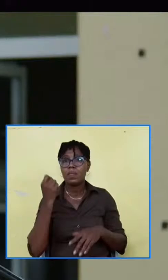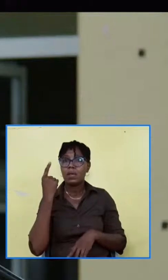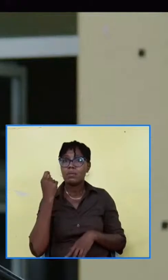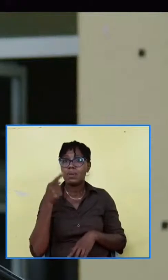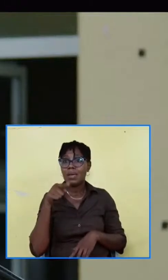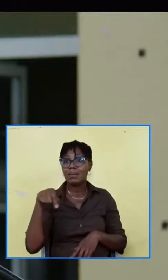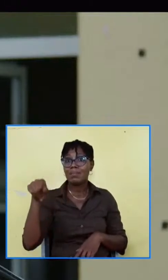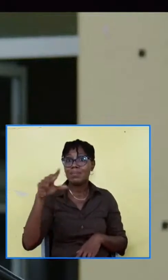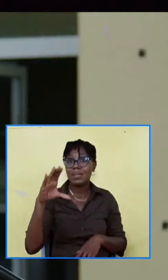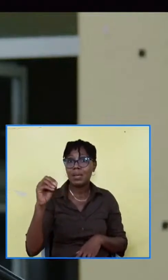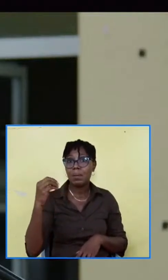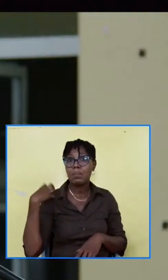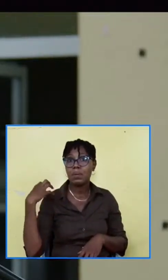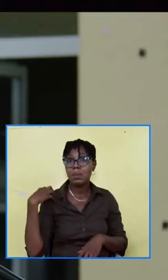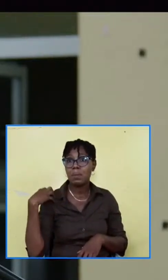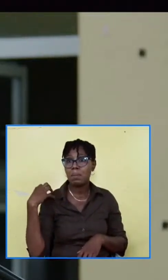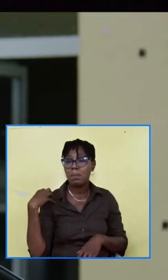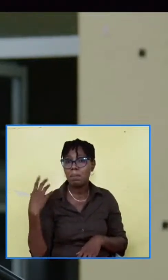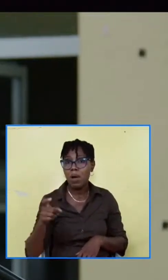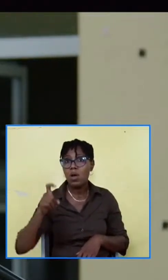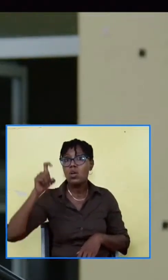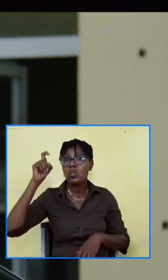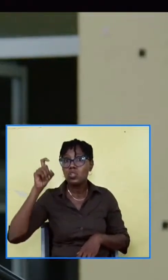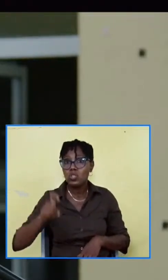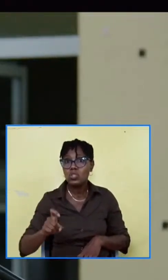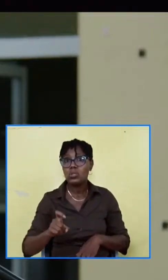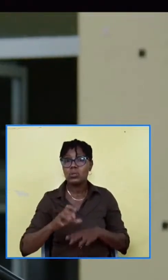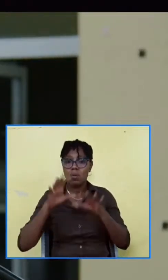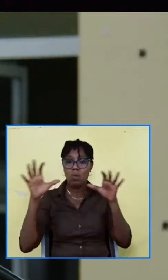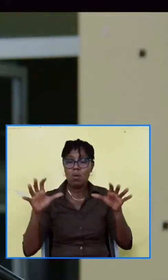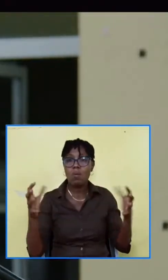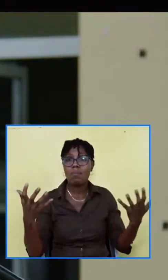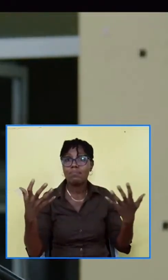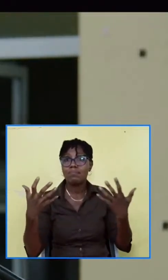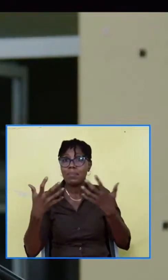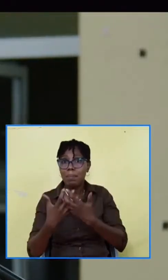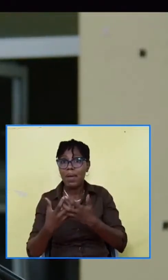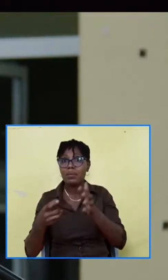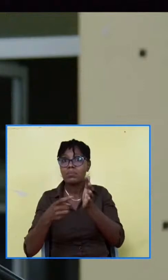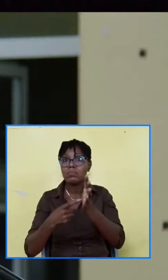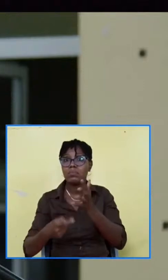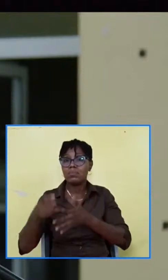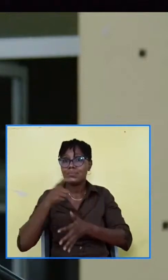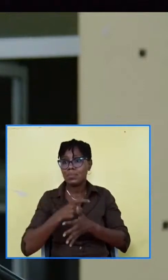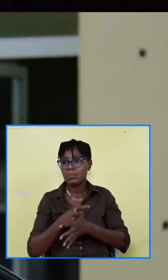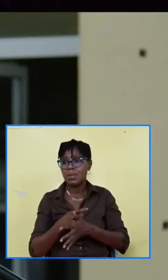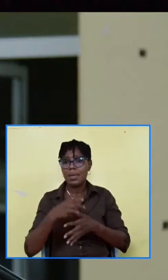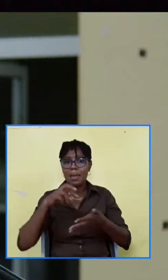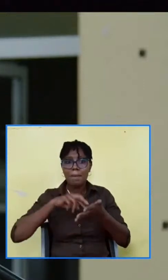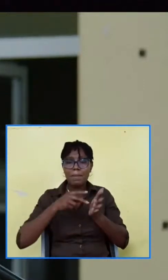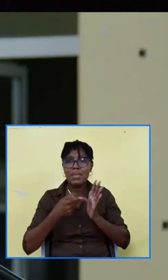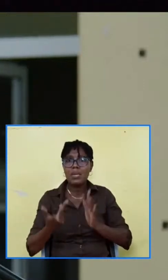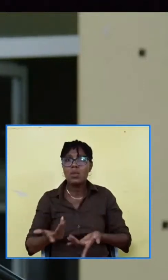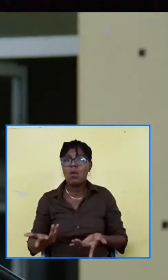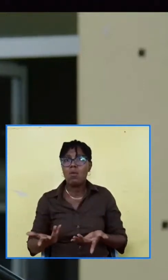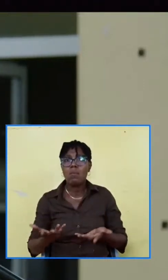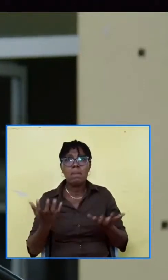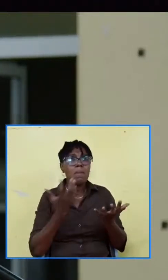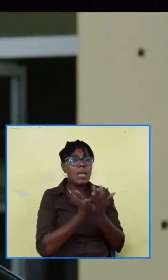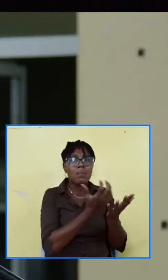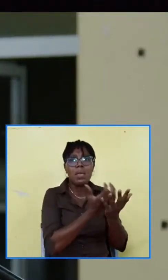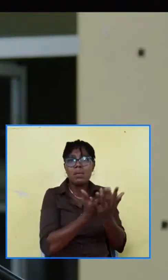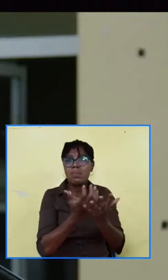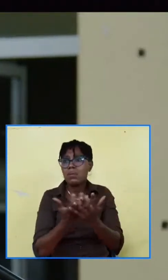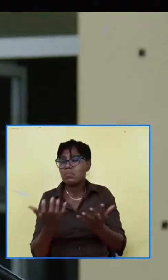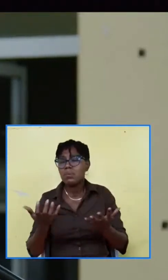to be doing and what they should be forced to do, this would not have happened. I find it unacceptable that the government will be handing out contracts